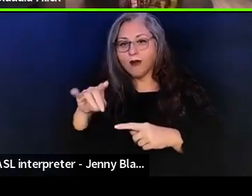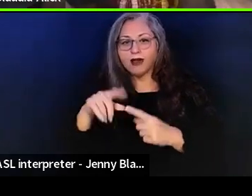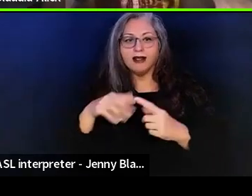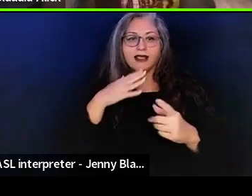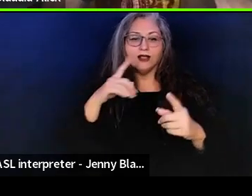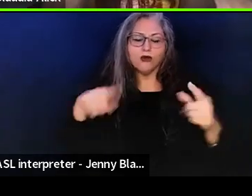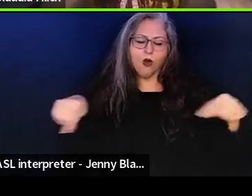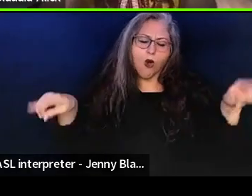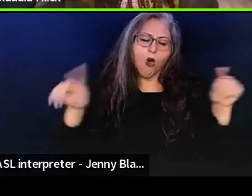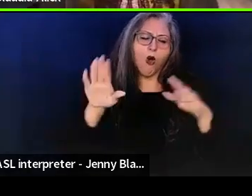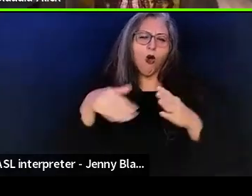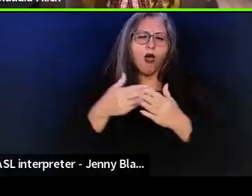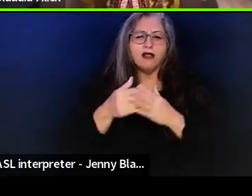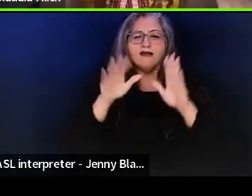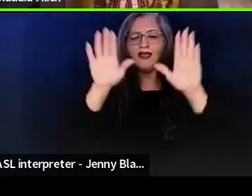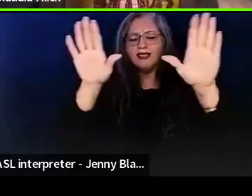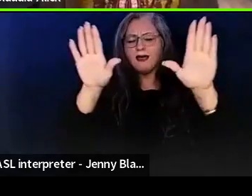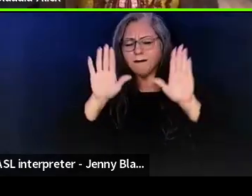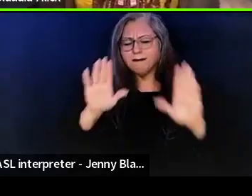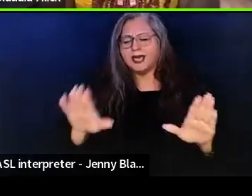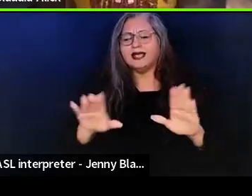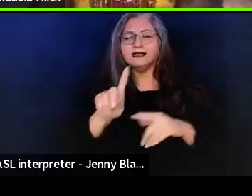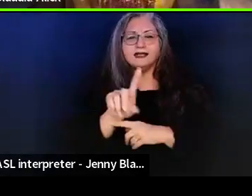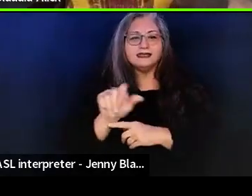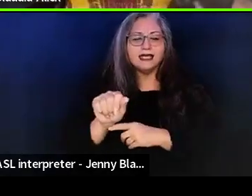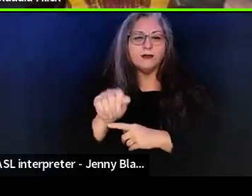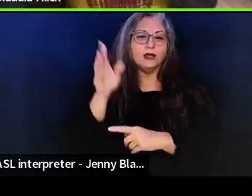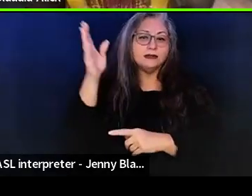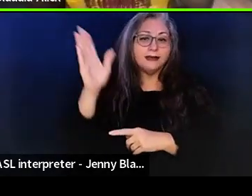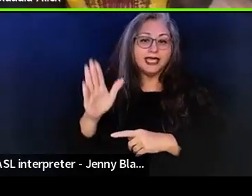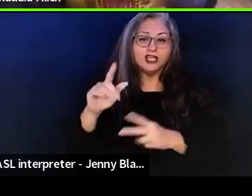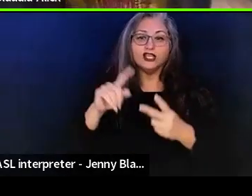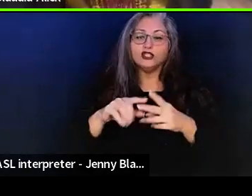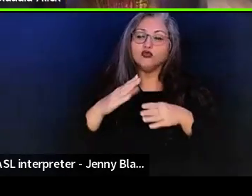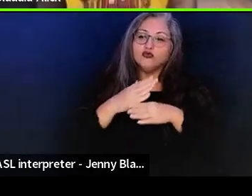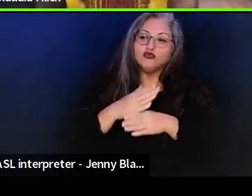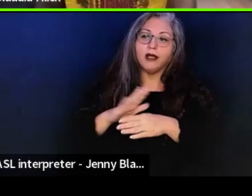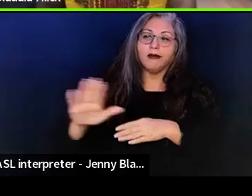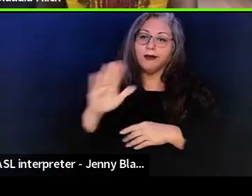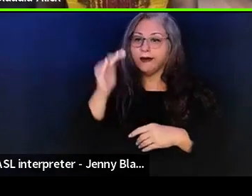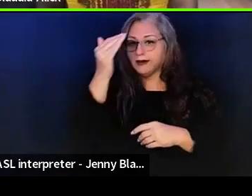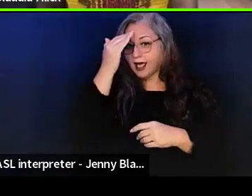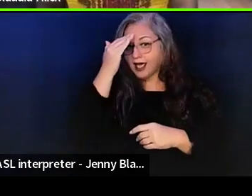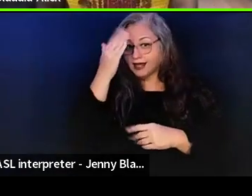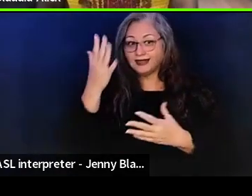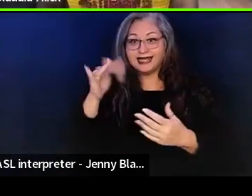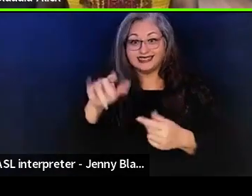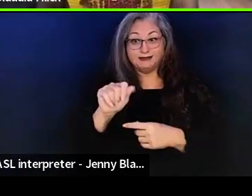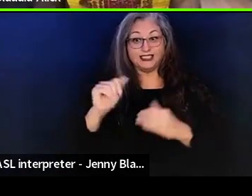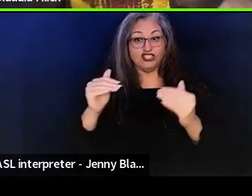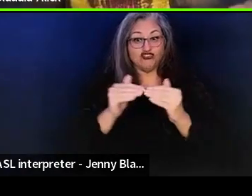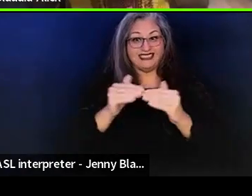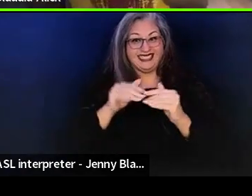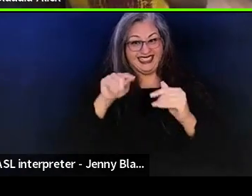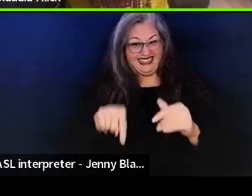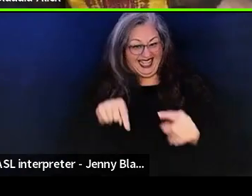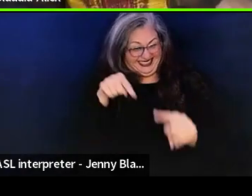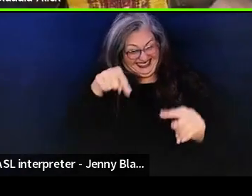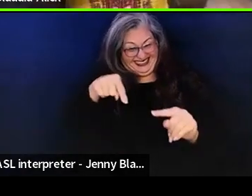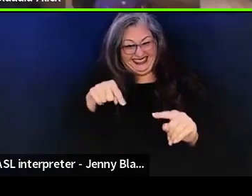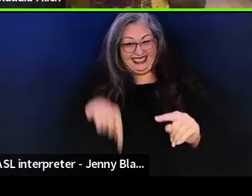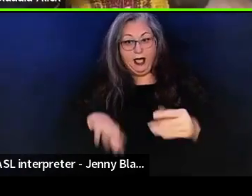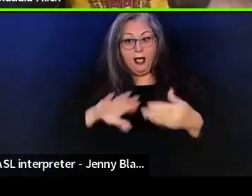to all of these amazing disabled speakers sharing their knowledge. This is what disability justice is about, our